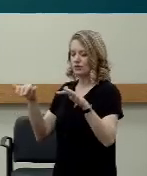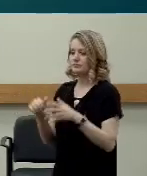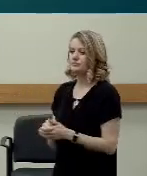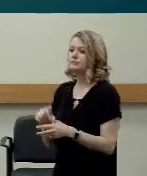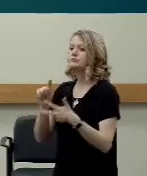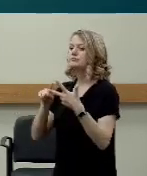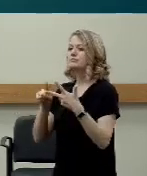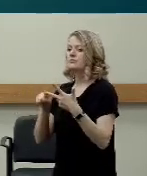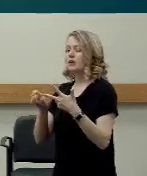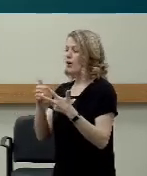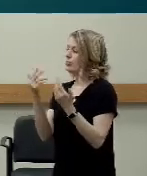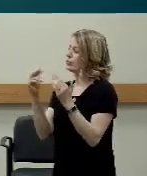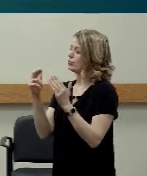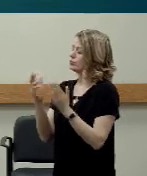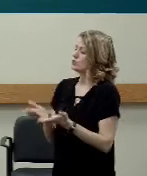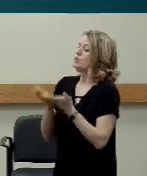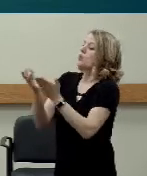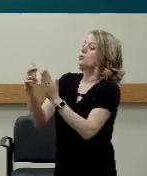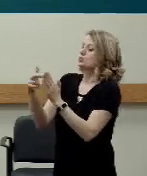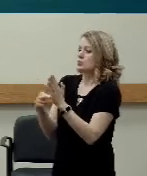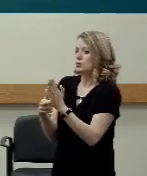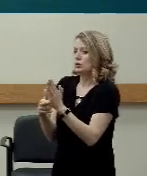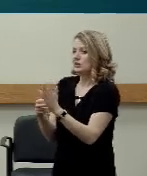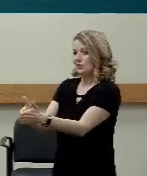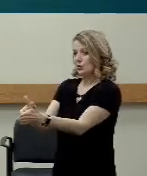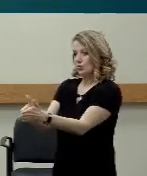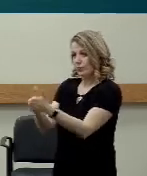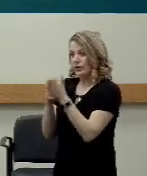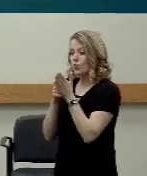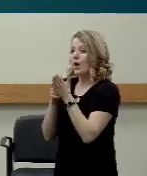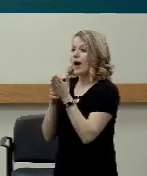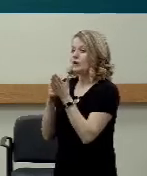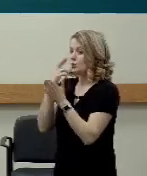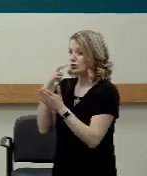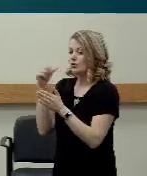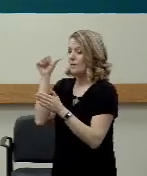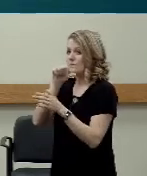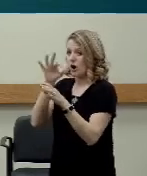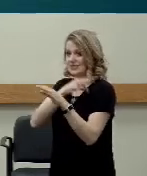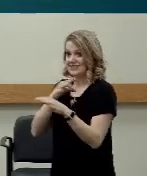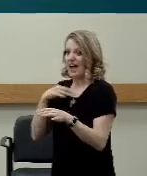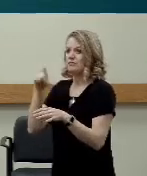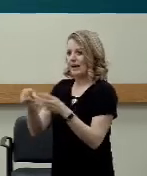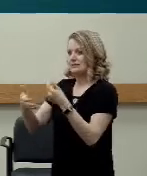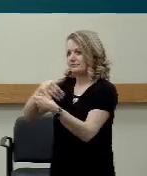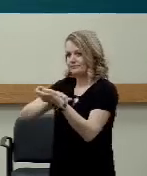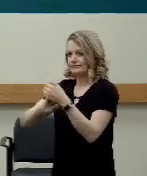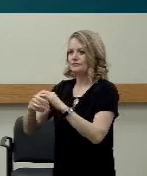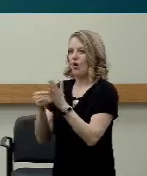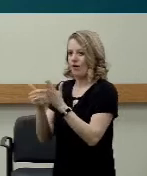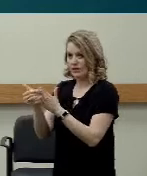regular intervals for restaurant and bar employees. Food service employees must be